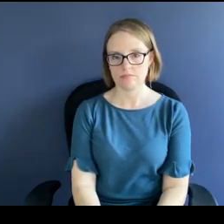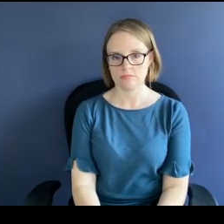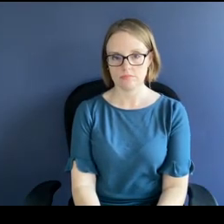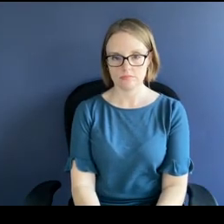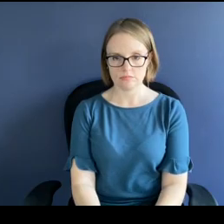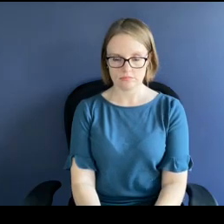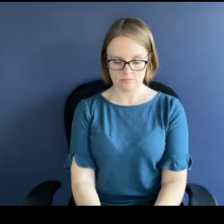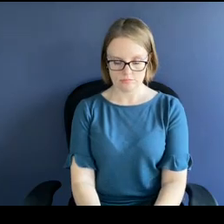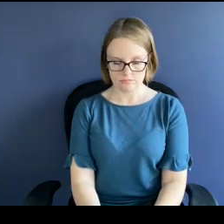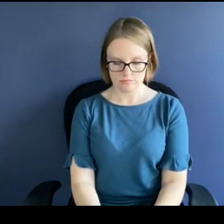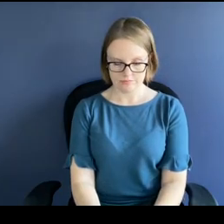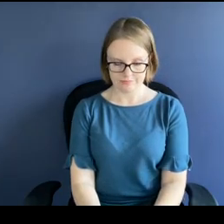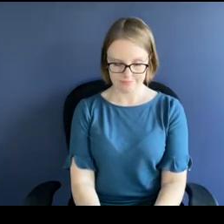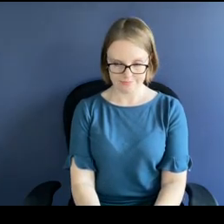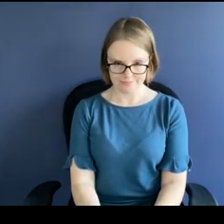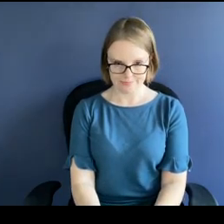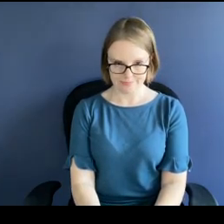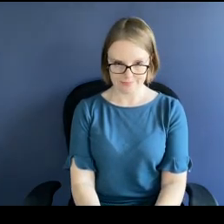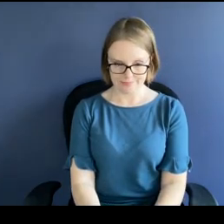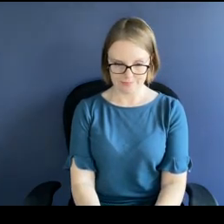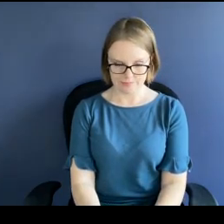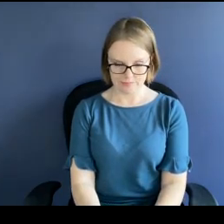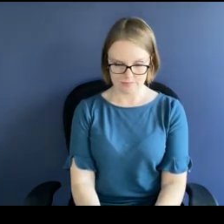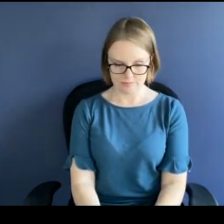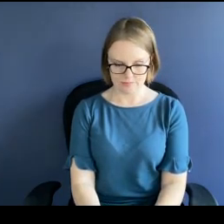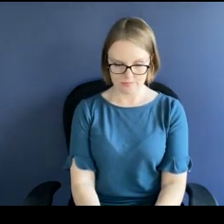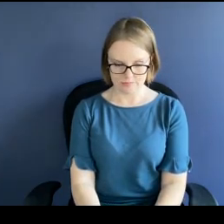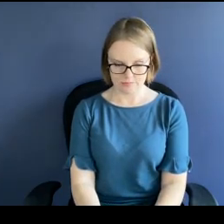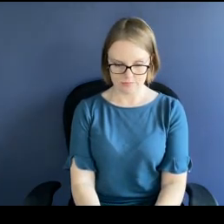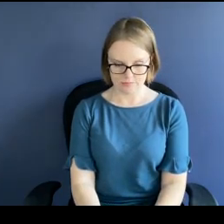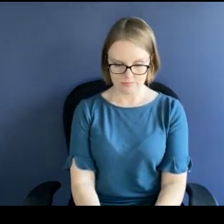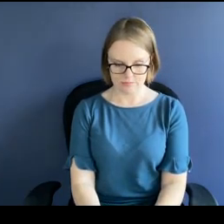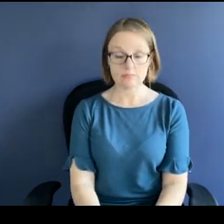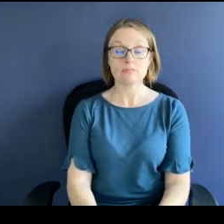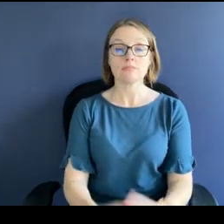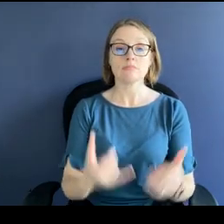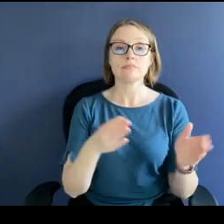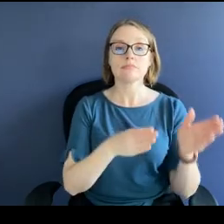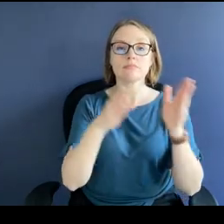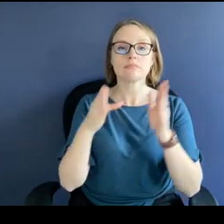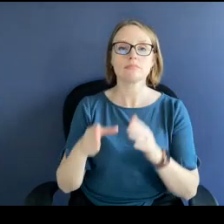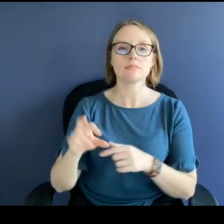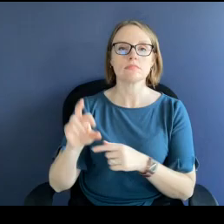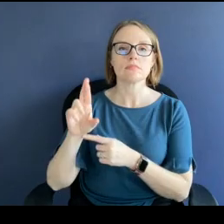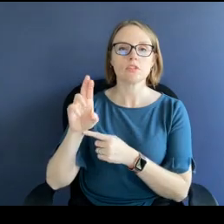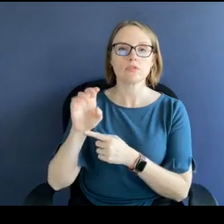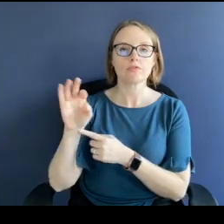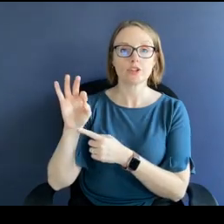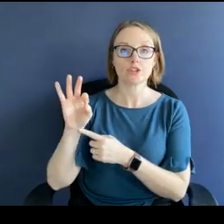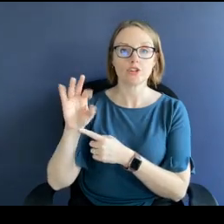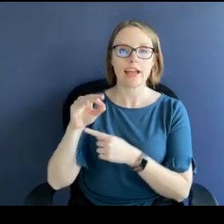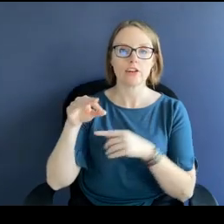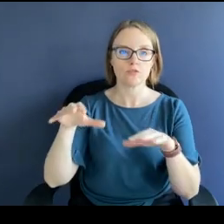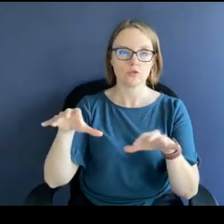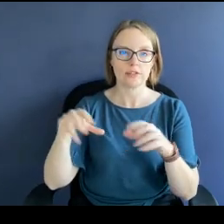Okay, now let's move along, and we're going to talk about refrigerators and freezers.